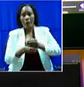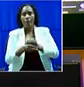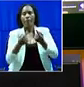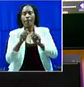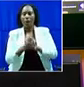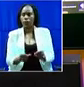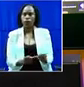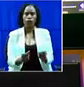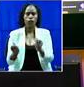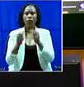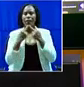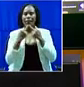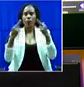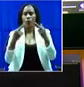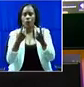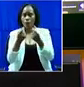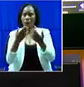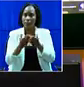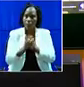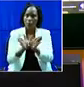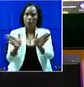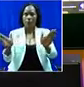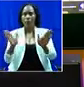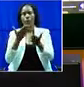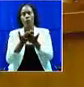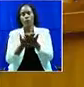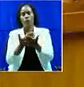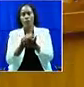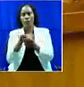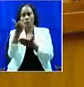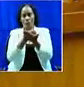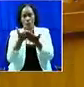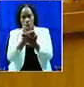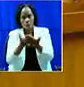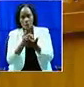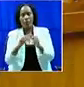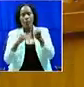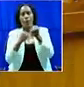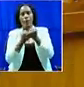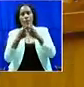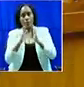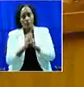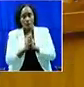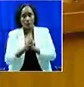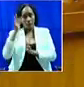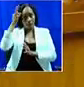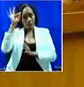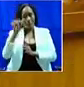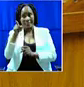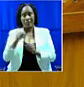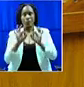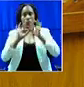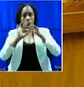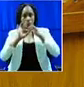the potential of the economy and supported by an efficient state that is committed to clean